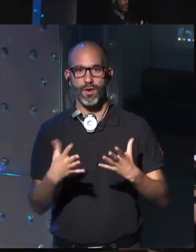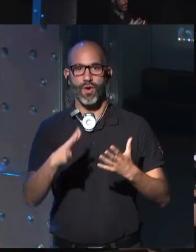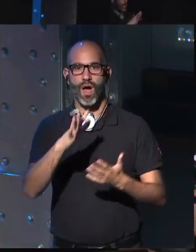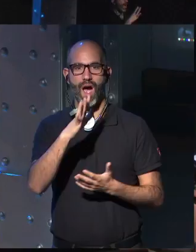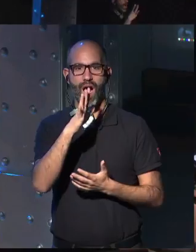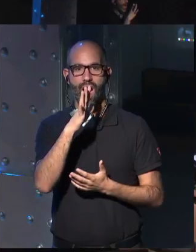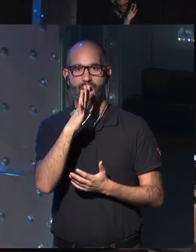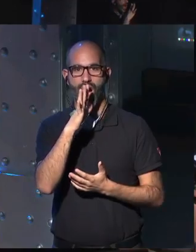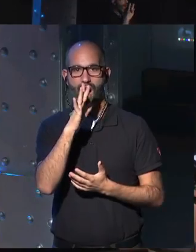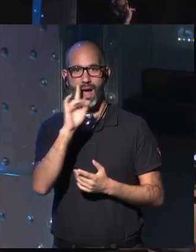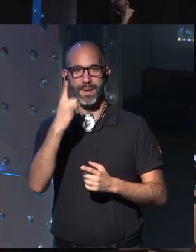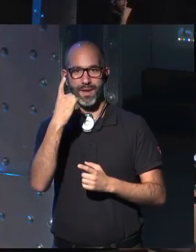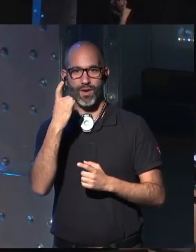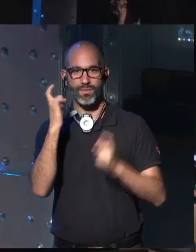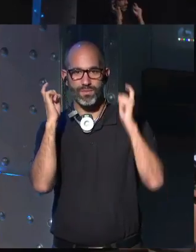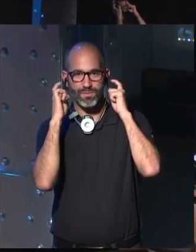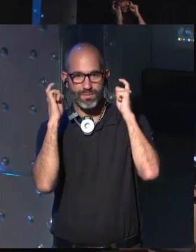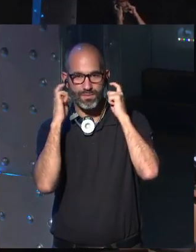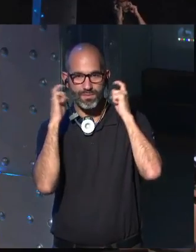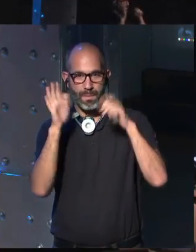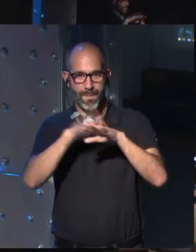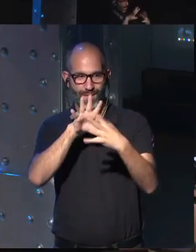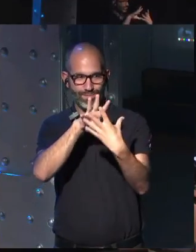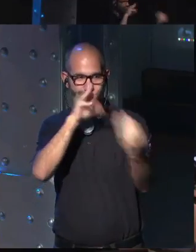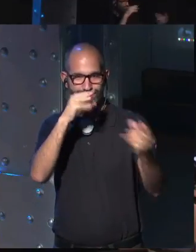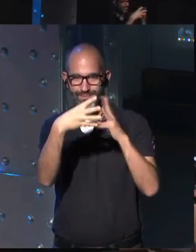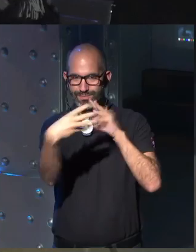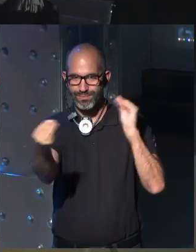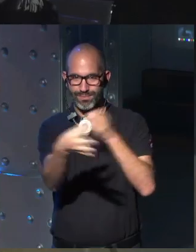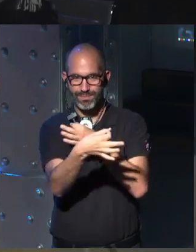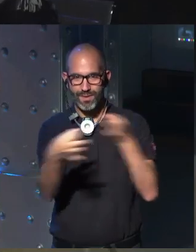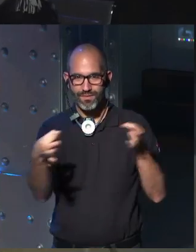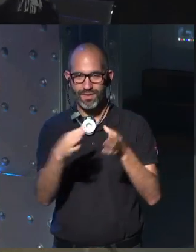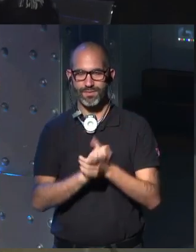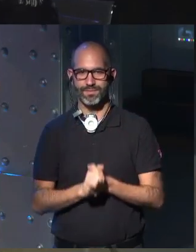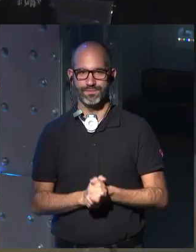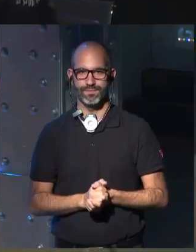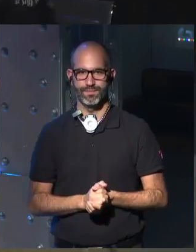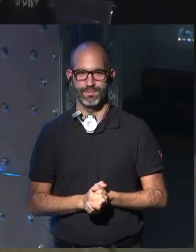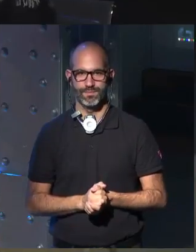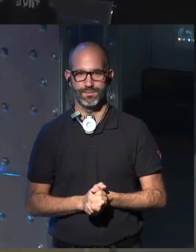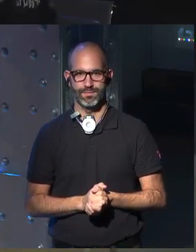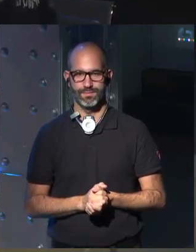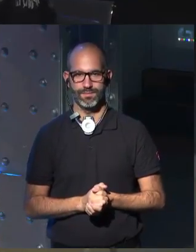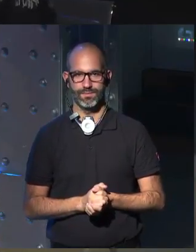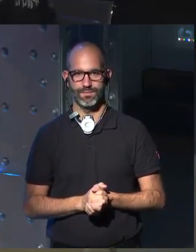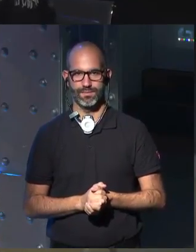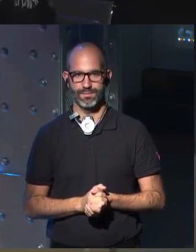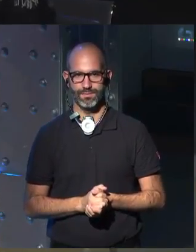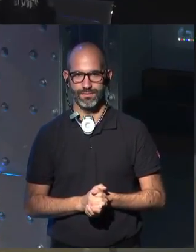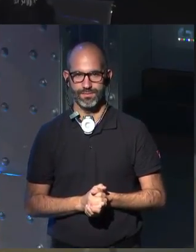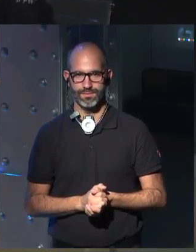Good. Well, first of all, we'll have to wear one of these things to be able to understand each other.